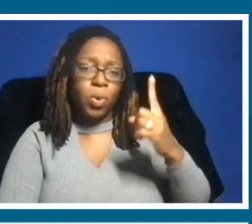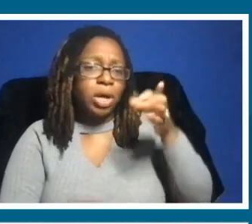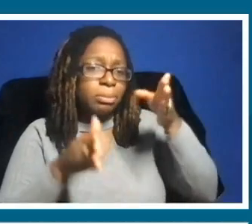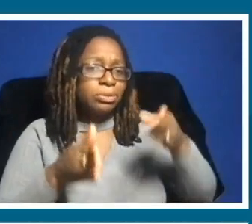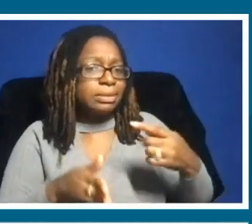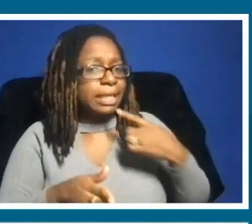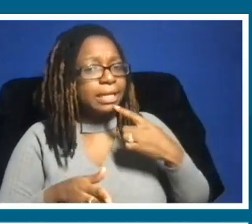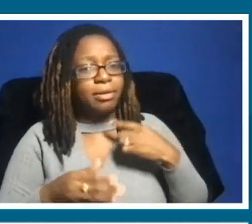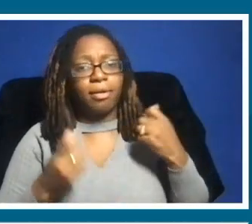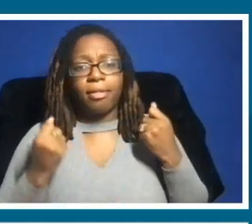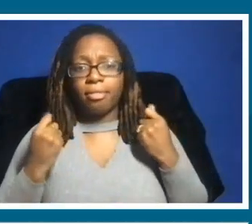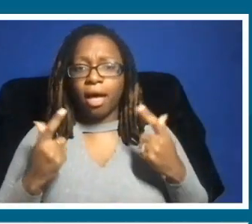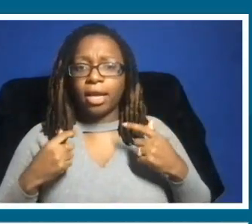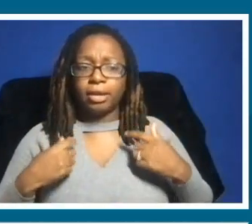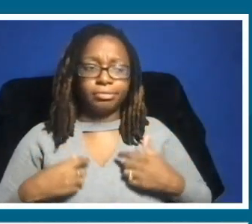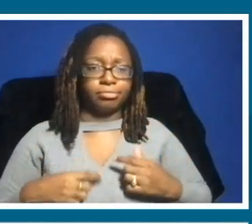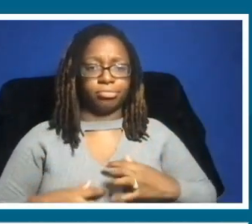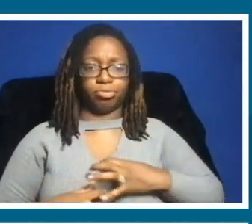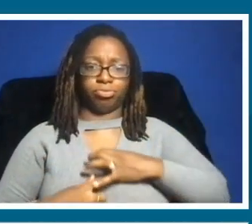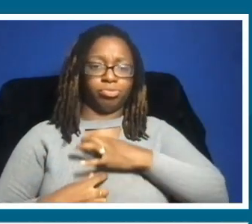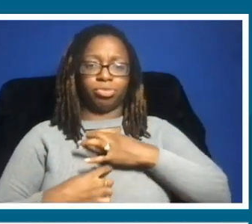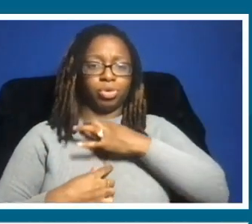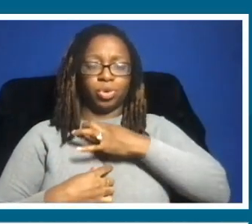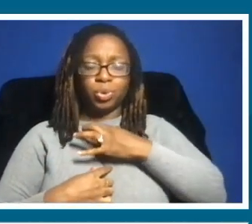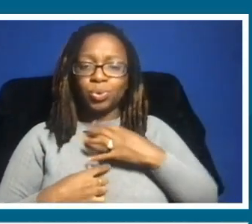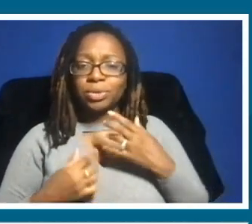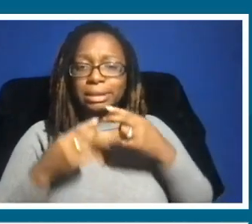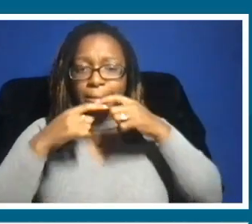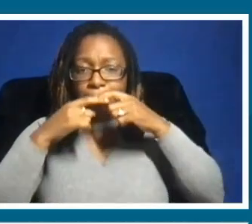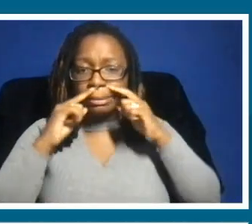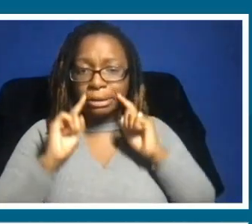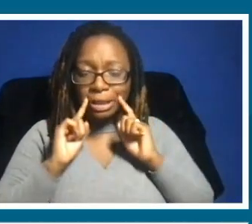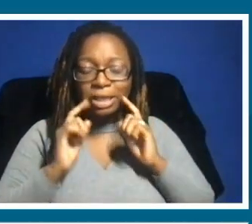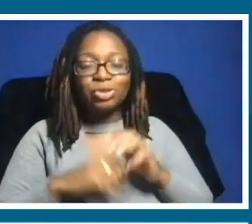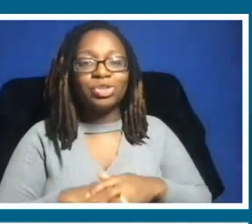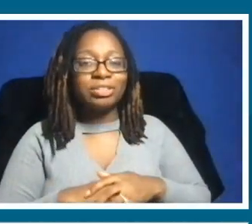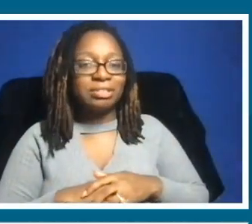Something unusual. Okay, this is good. These are great.